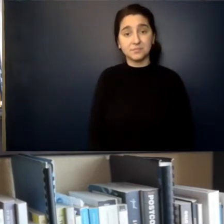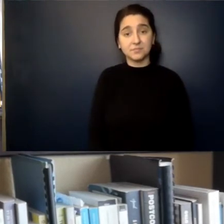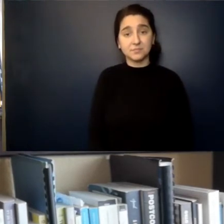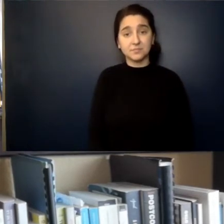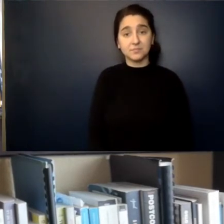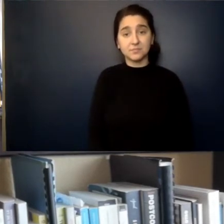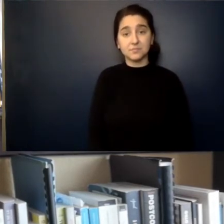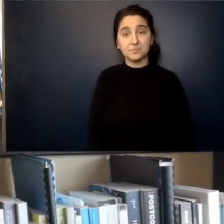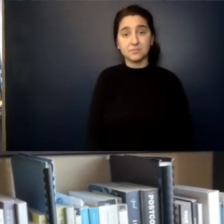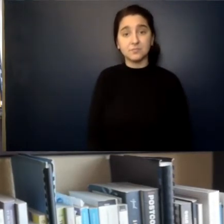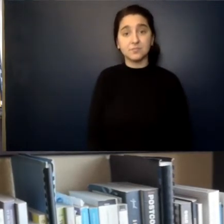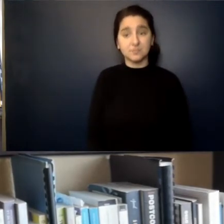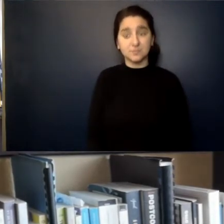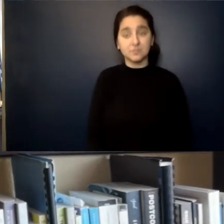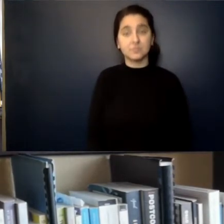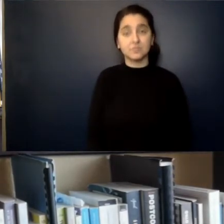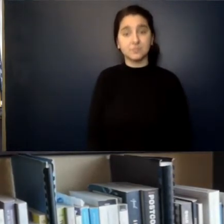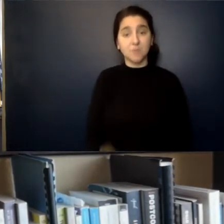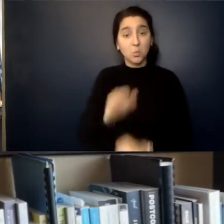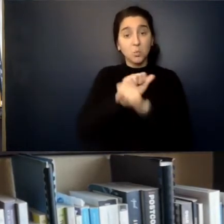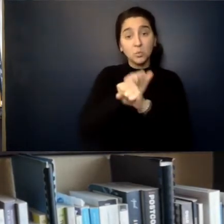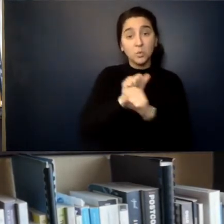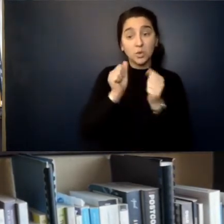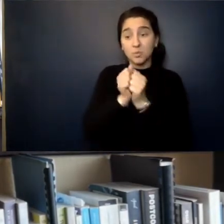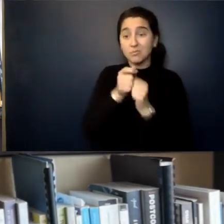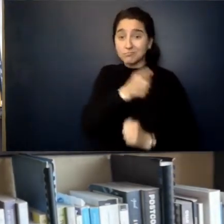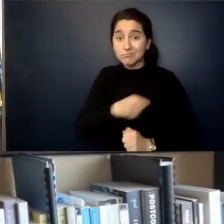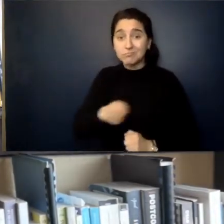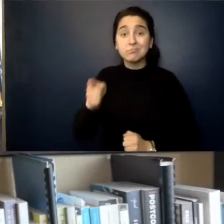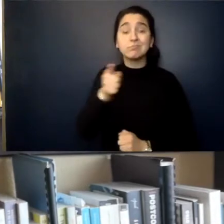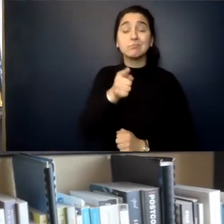forced them